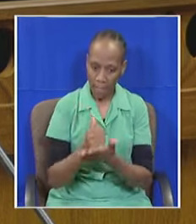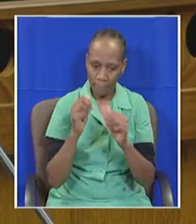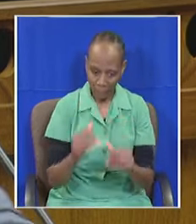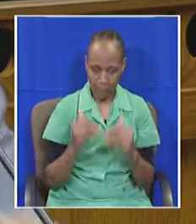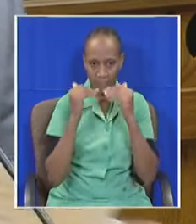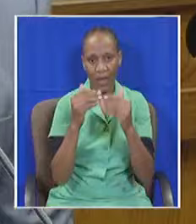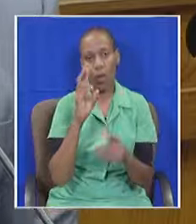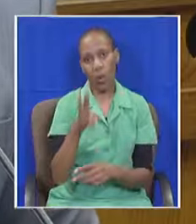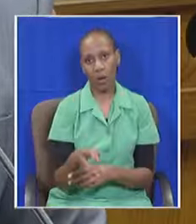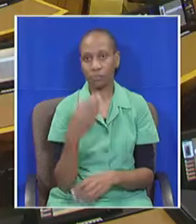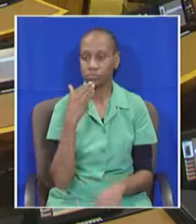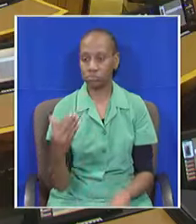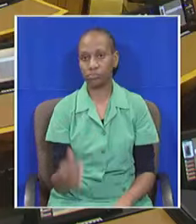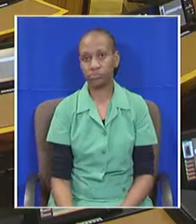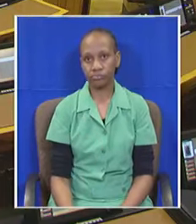Thank you.